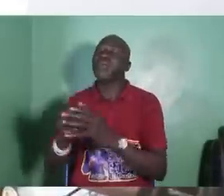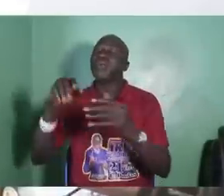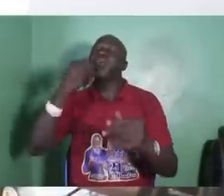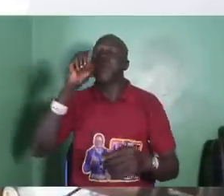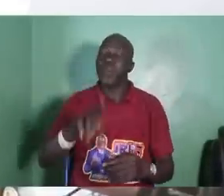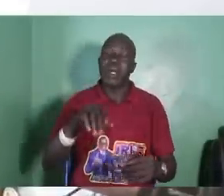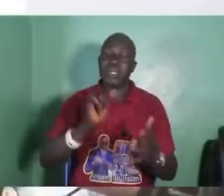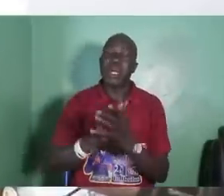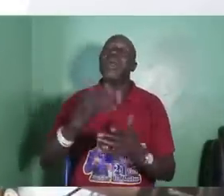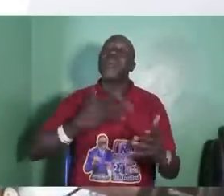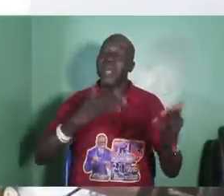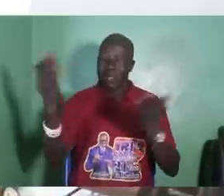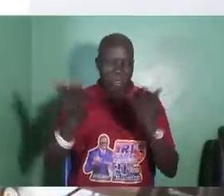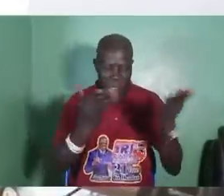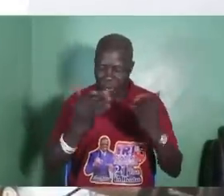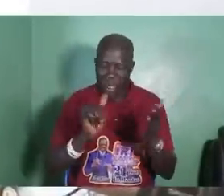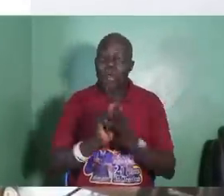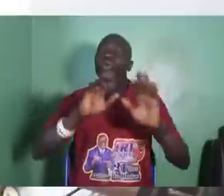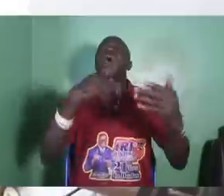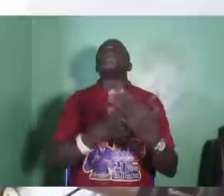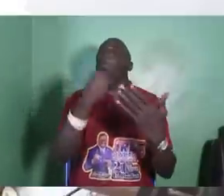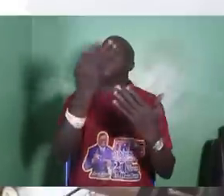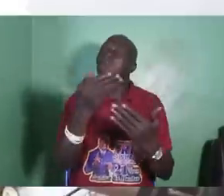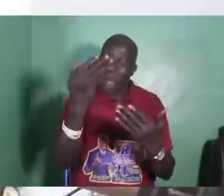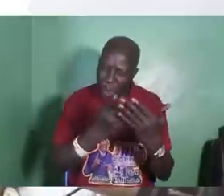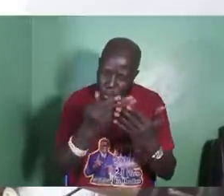pe iranse my servant Lord, I said